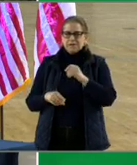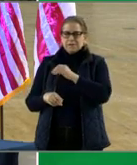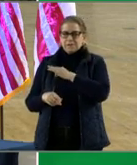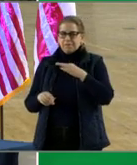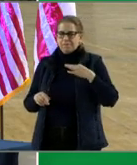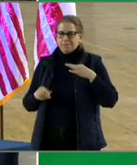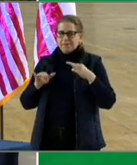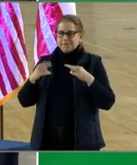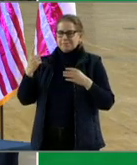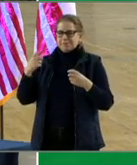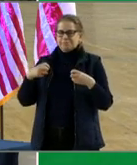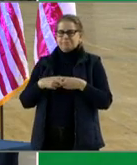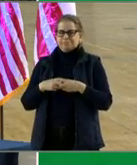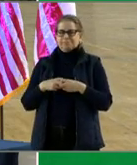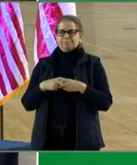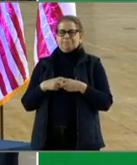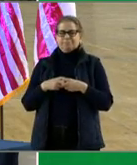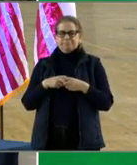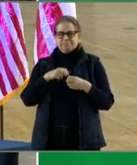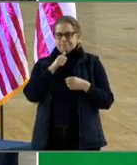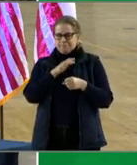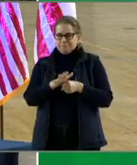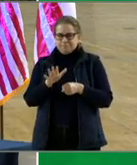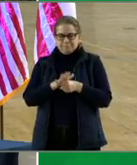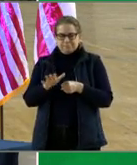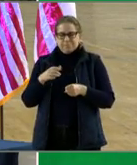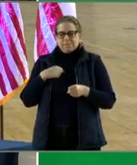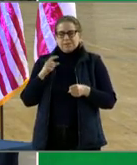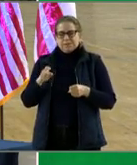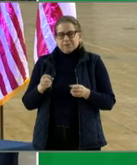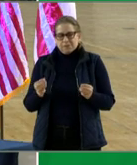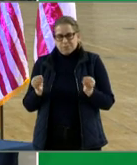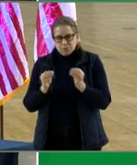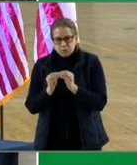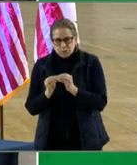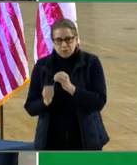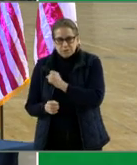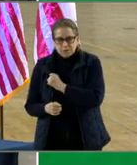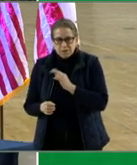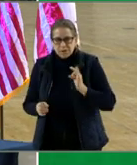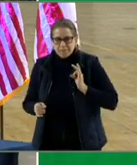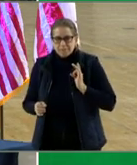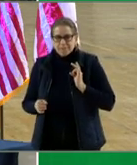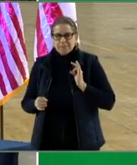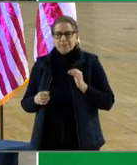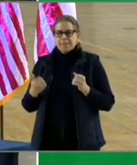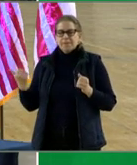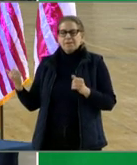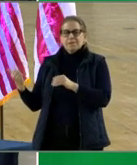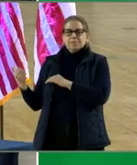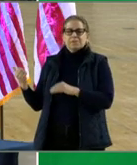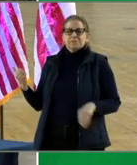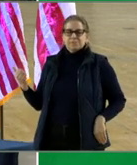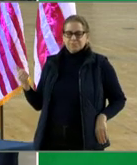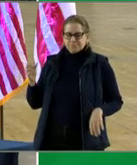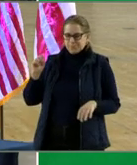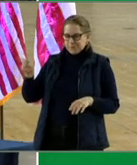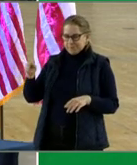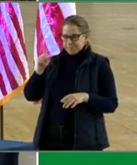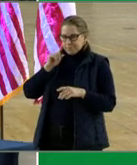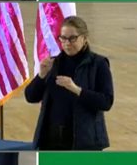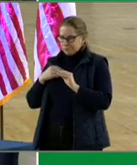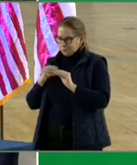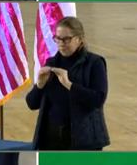is definitely is what's going to be needed across the board. So I think what you heard, Chairman, is that a number of